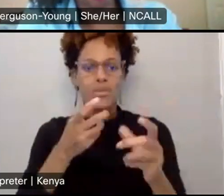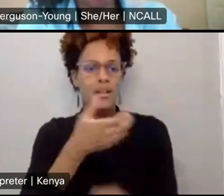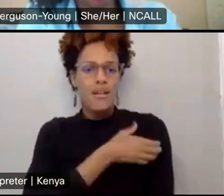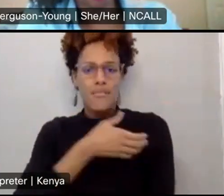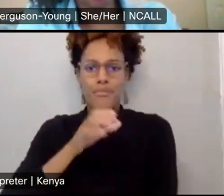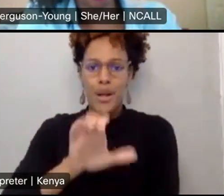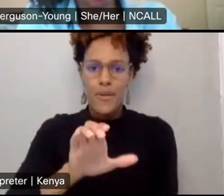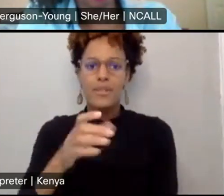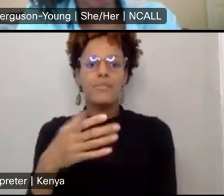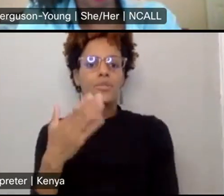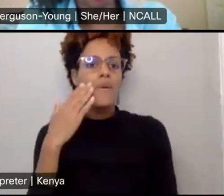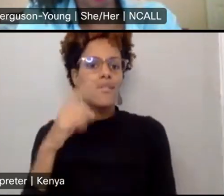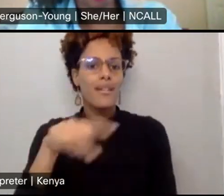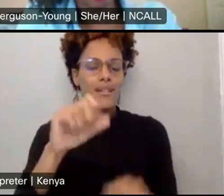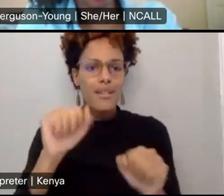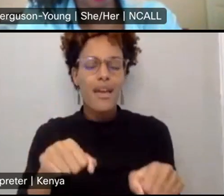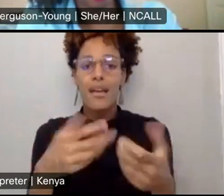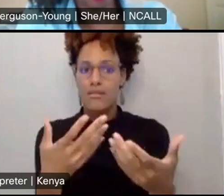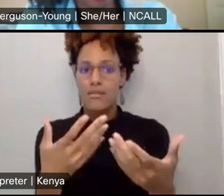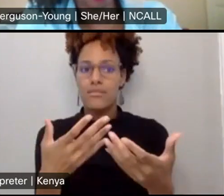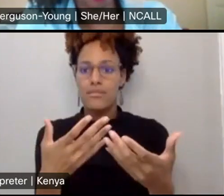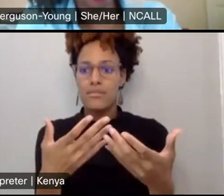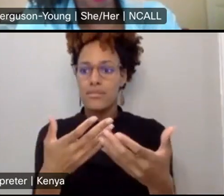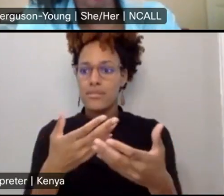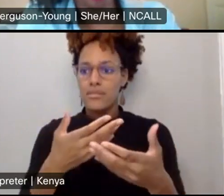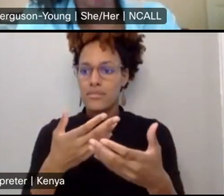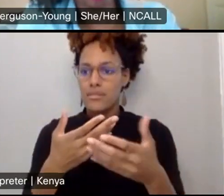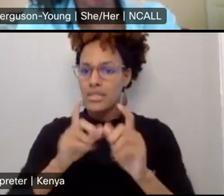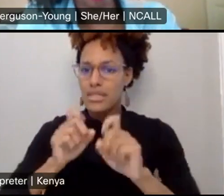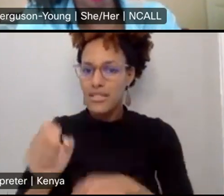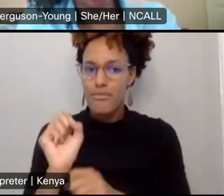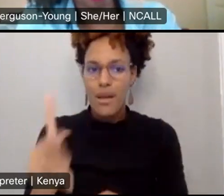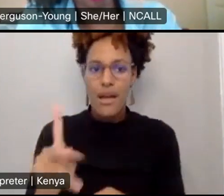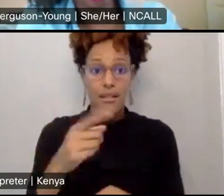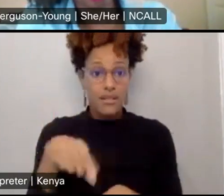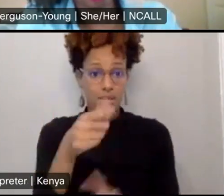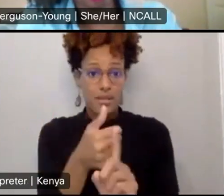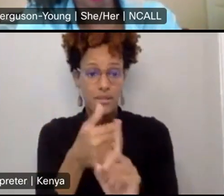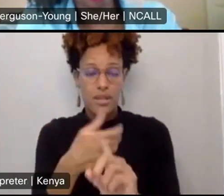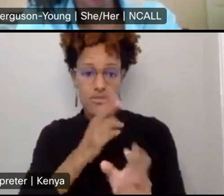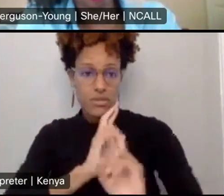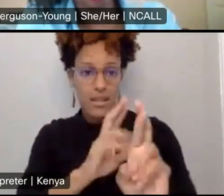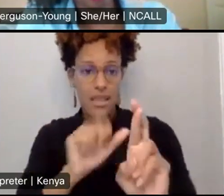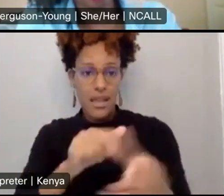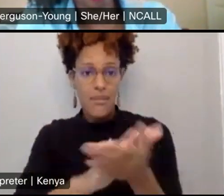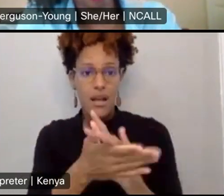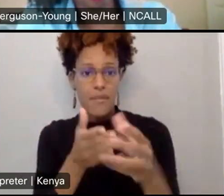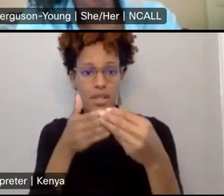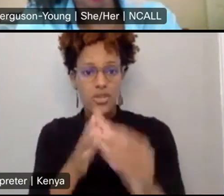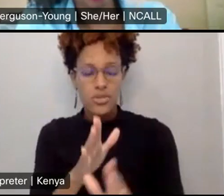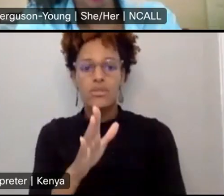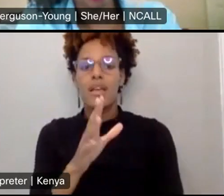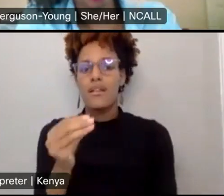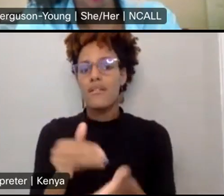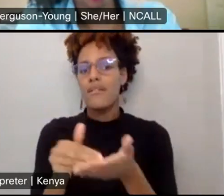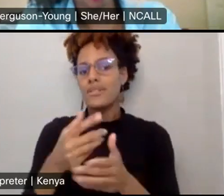knowing that in many communities they are respected, that they can be leaders, and they really